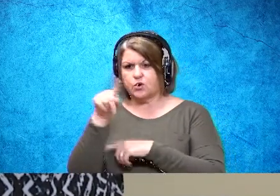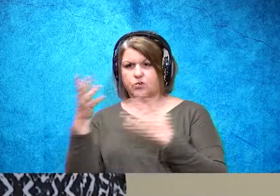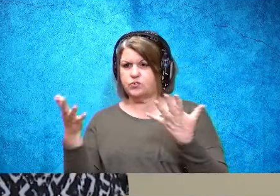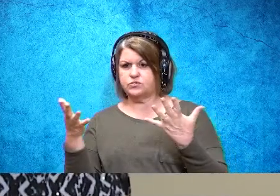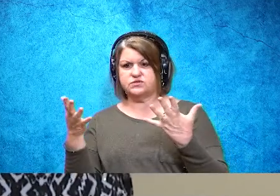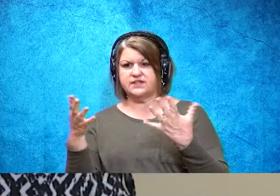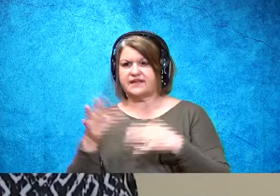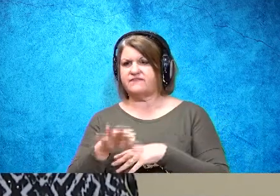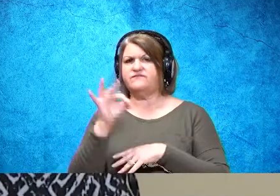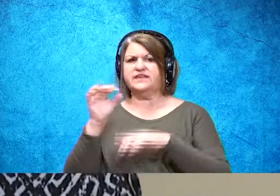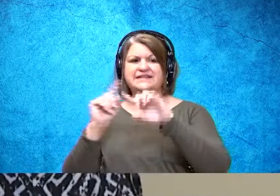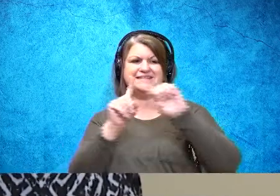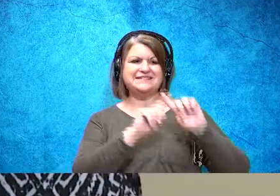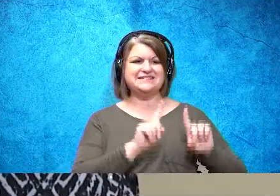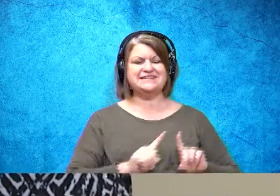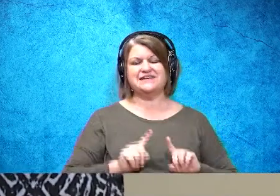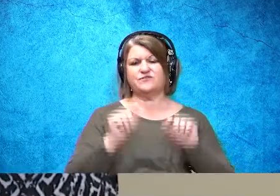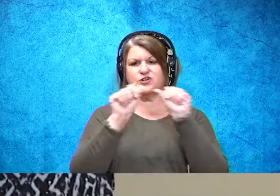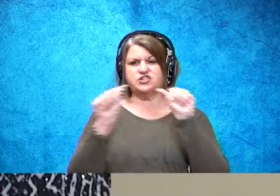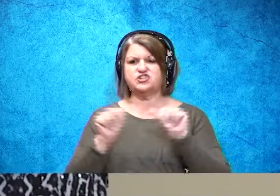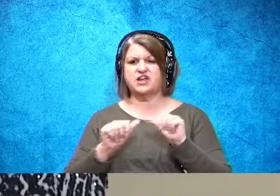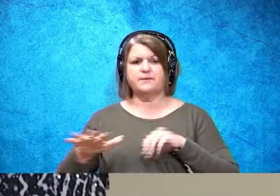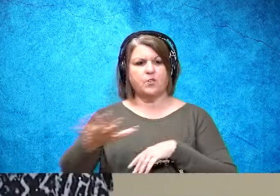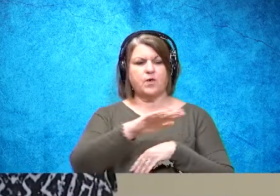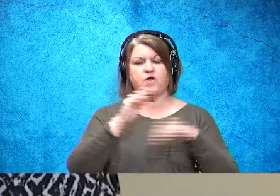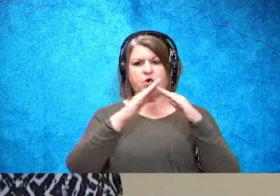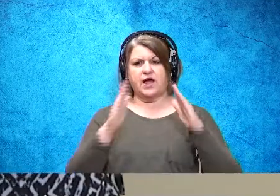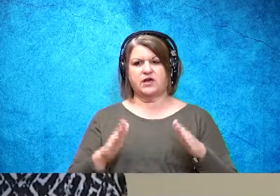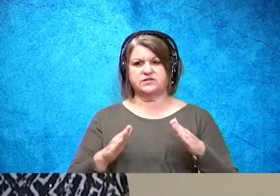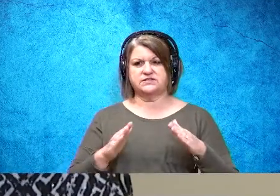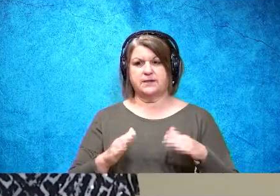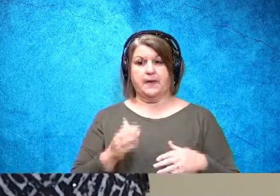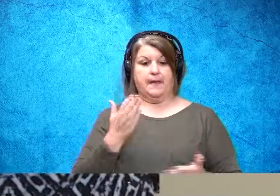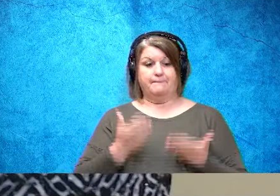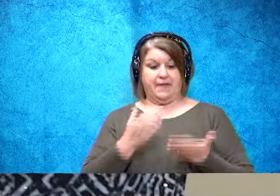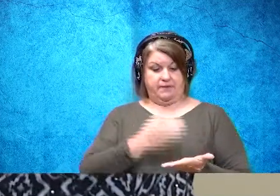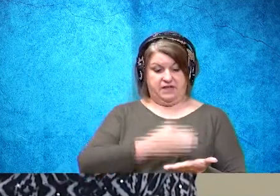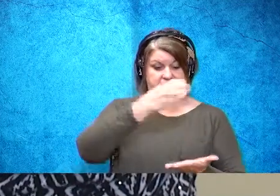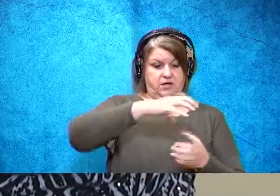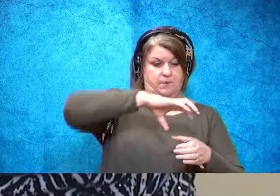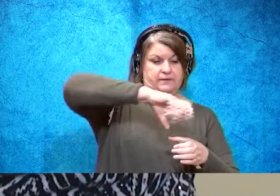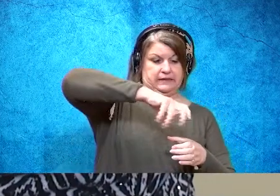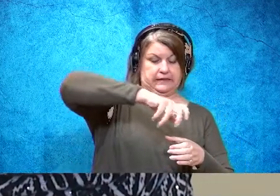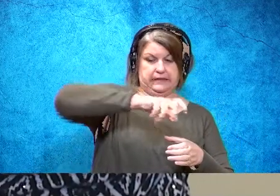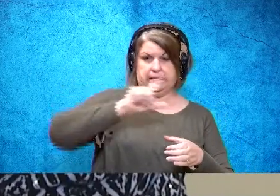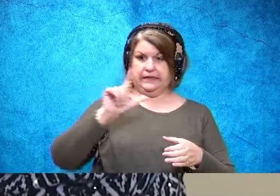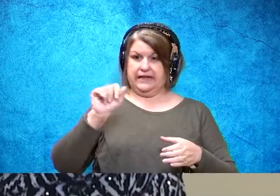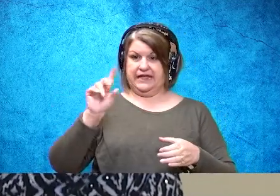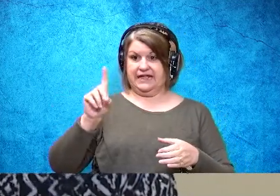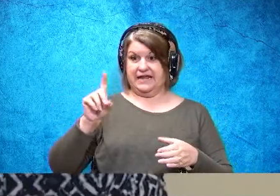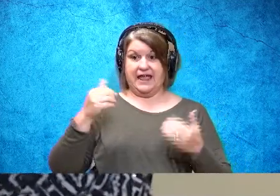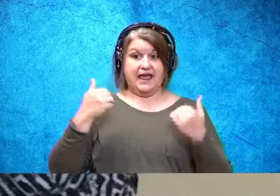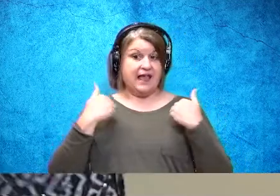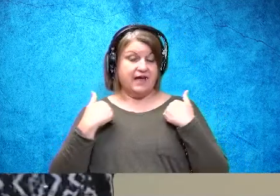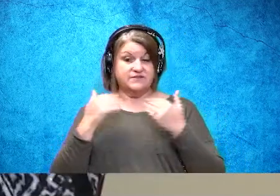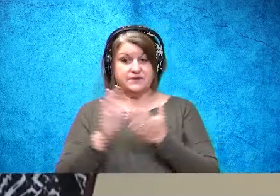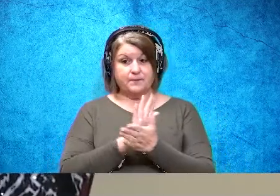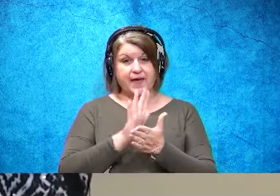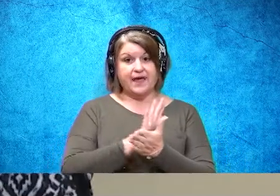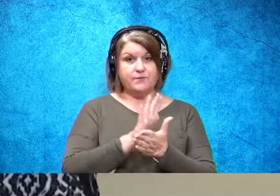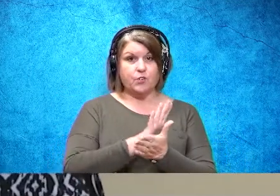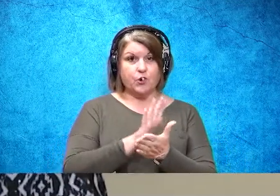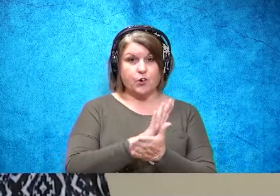some other shapes around the house, lids, circles. You might could use those as well. And definitely have a sheet of paper and